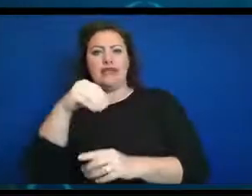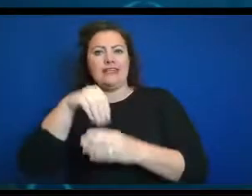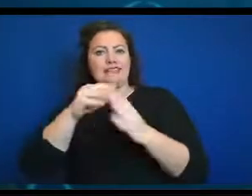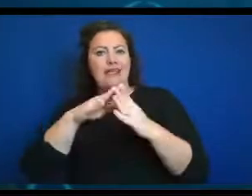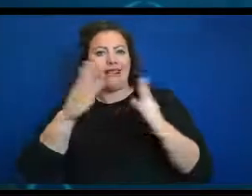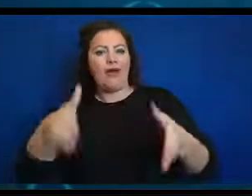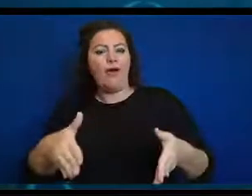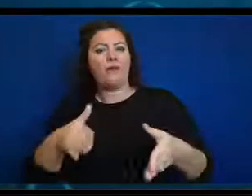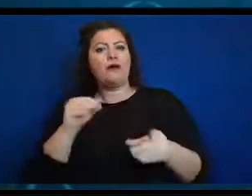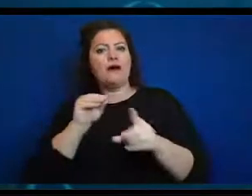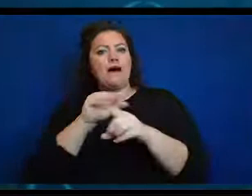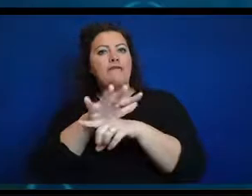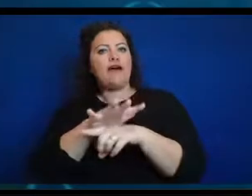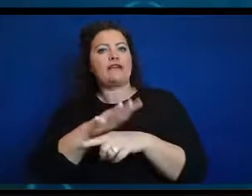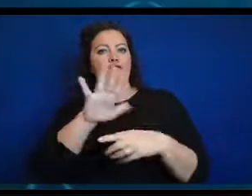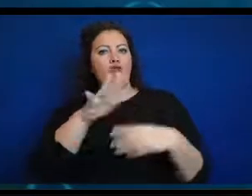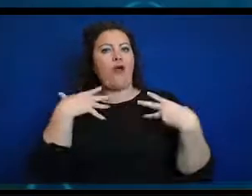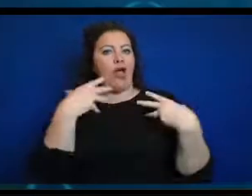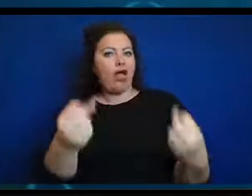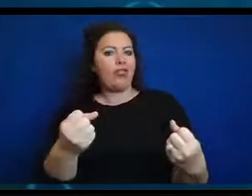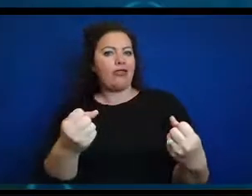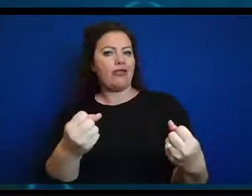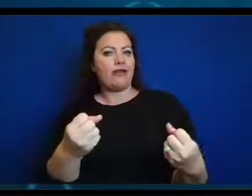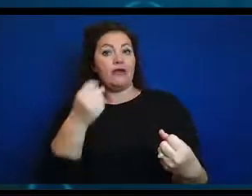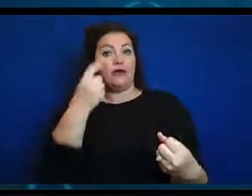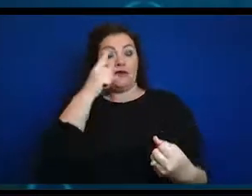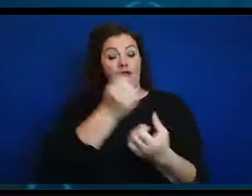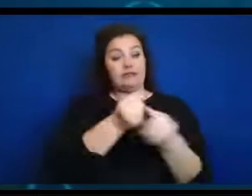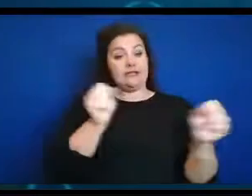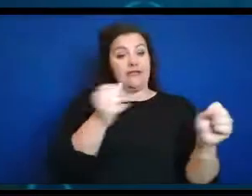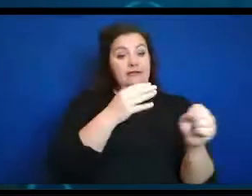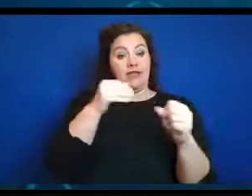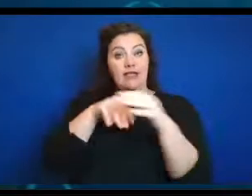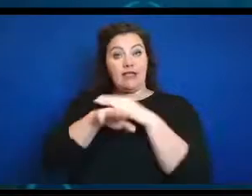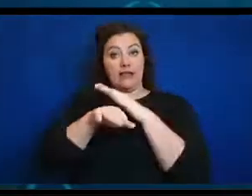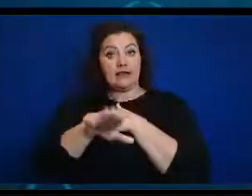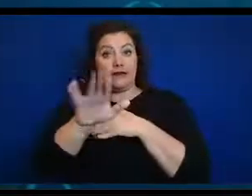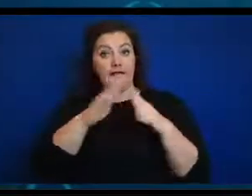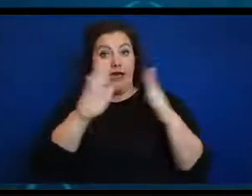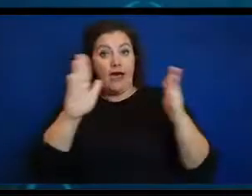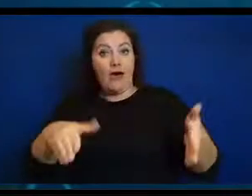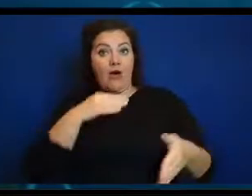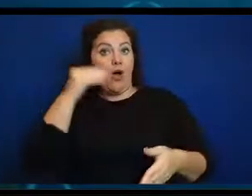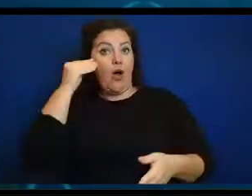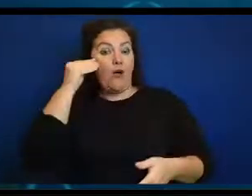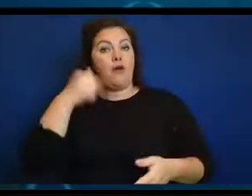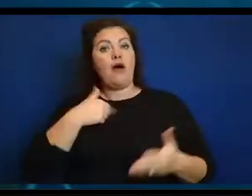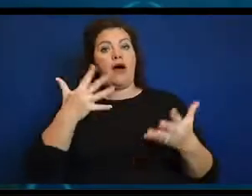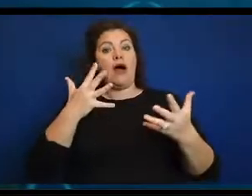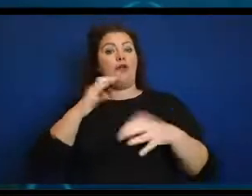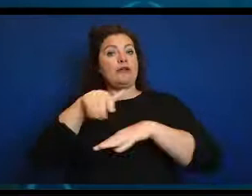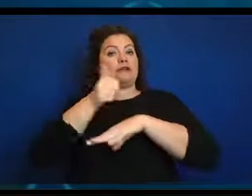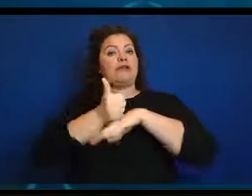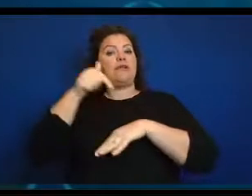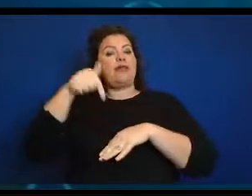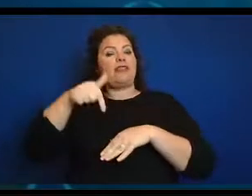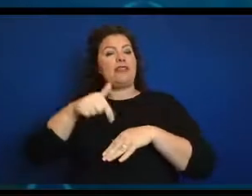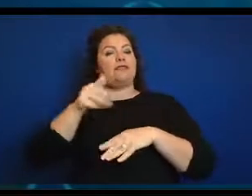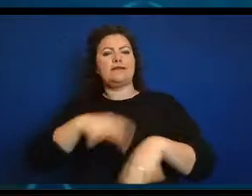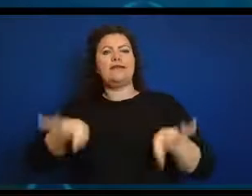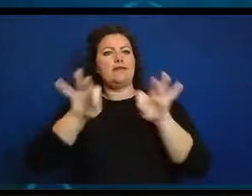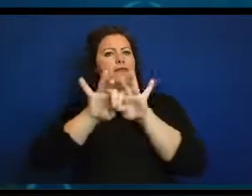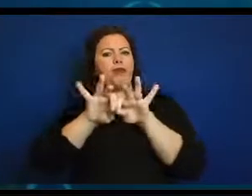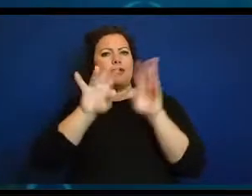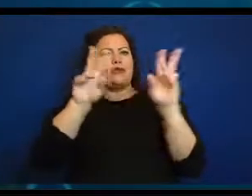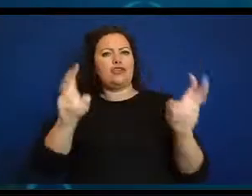health outcomes. With respect to the safety and accessibility of the home setting, I'd like to start out by recognizing that this is an important issue across